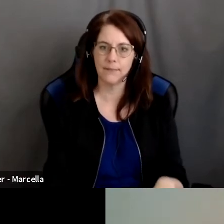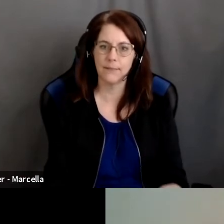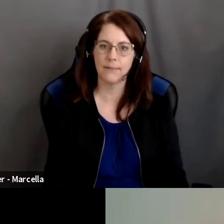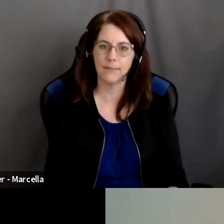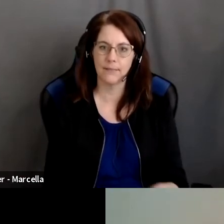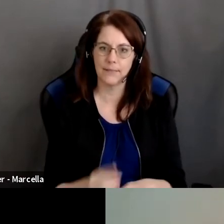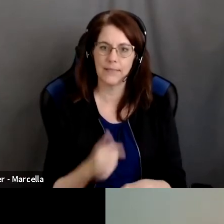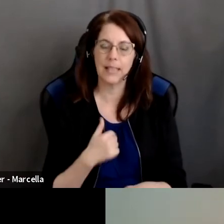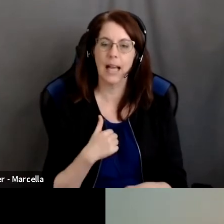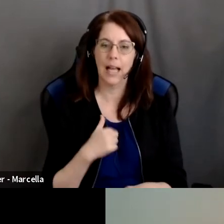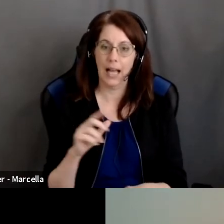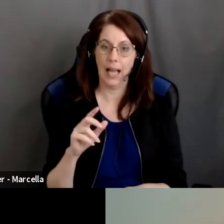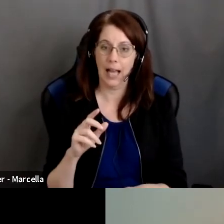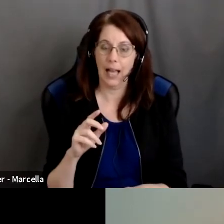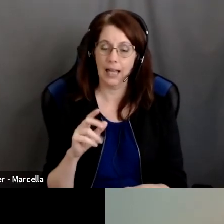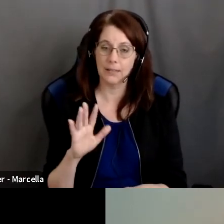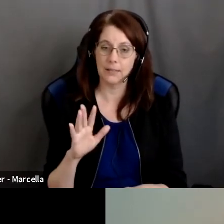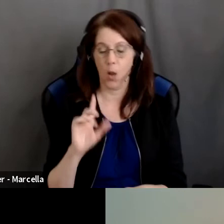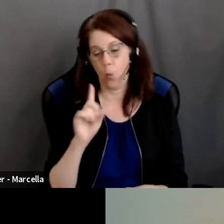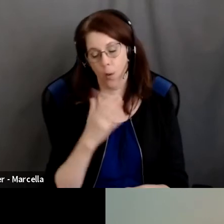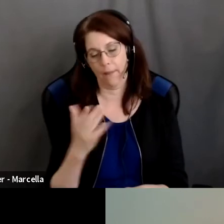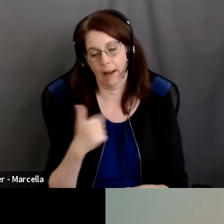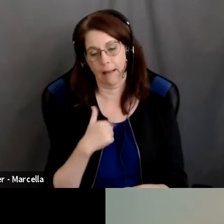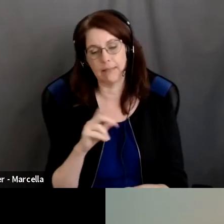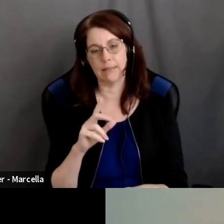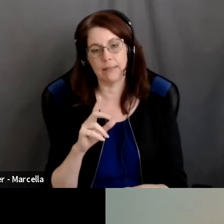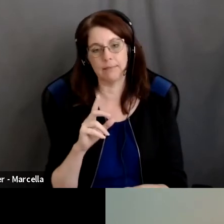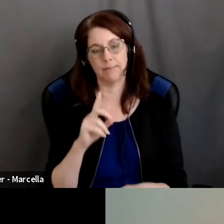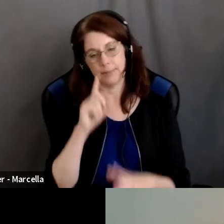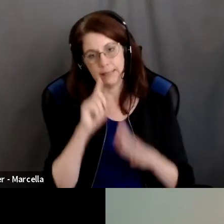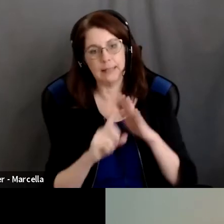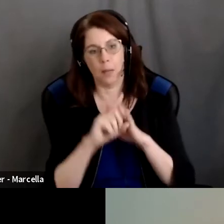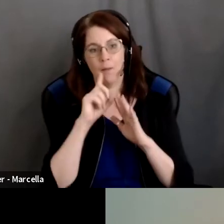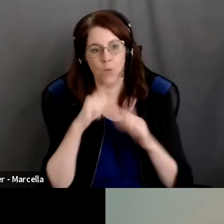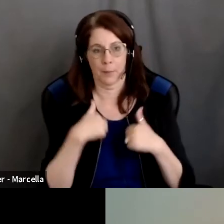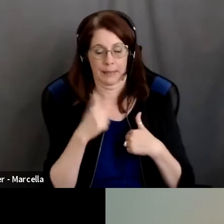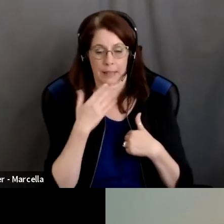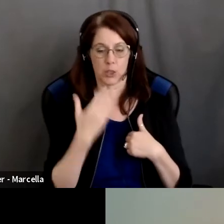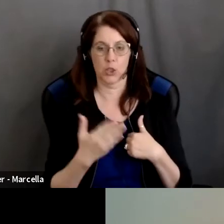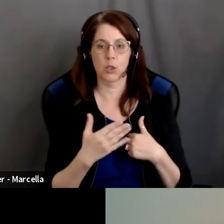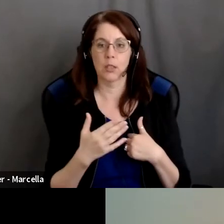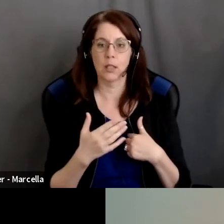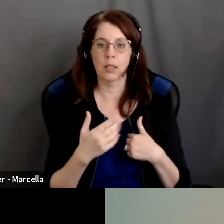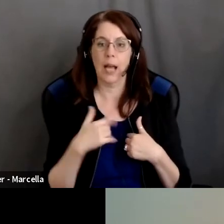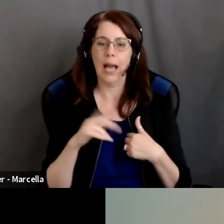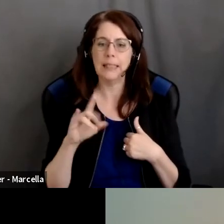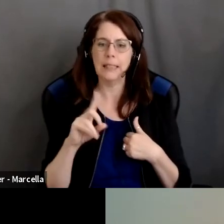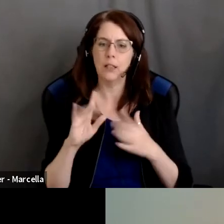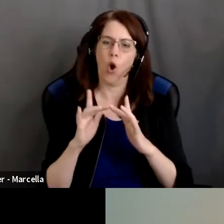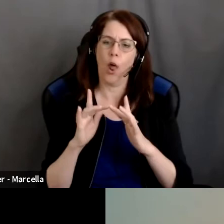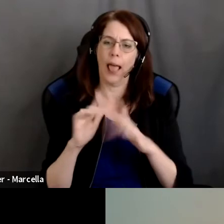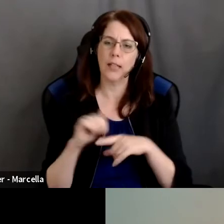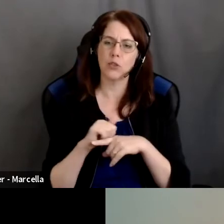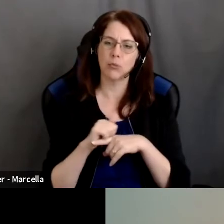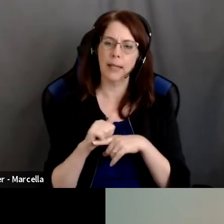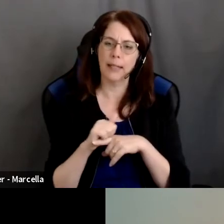I did take and this is one thing that's come up for me that's been good. Online training.